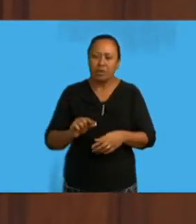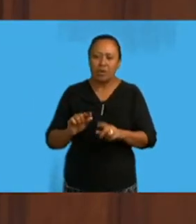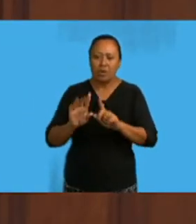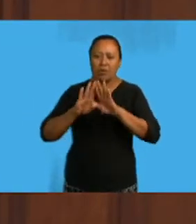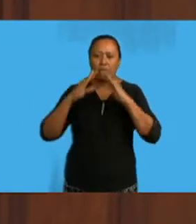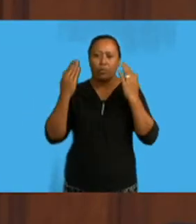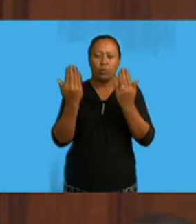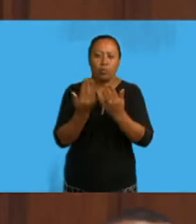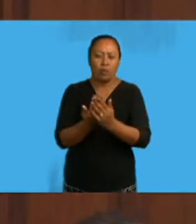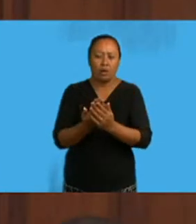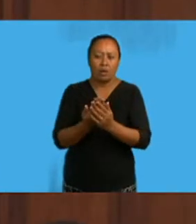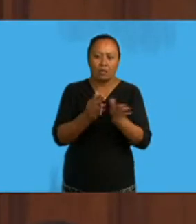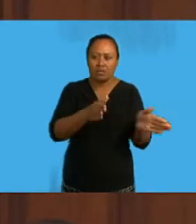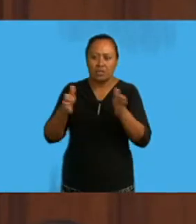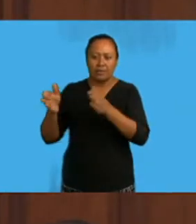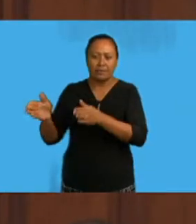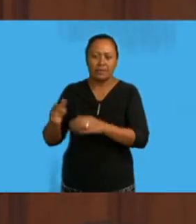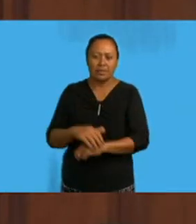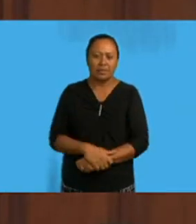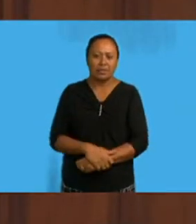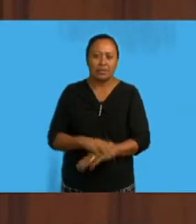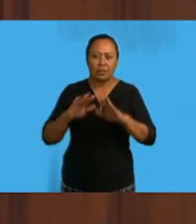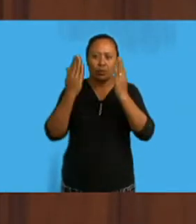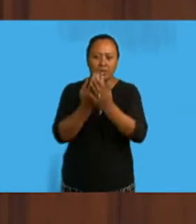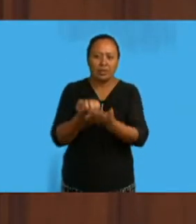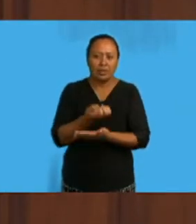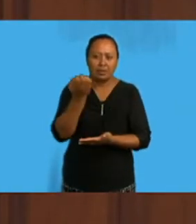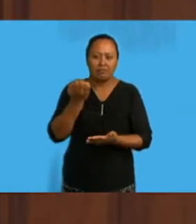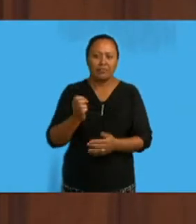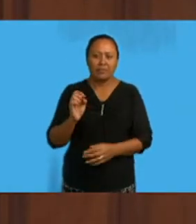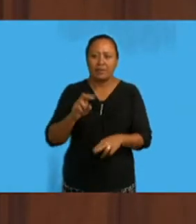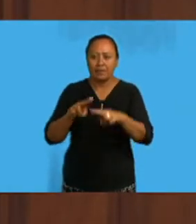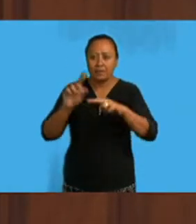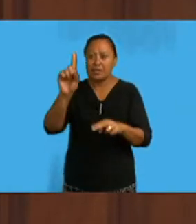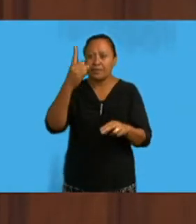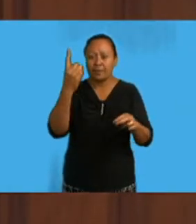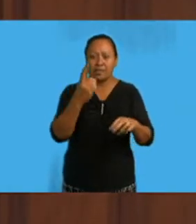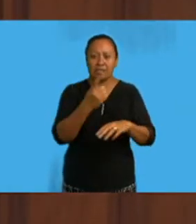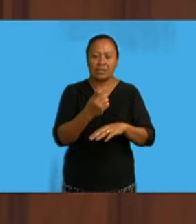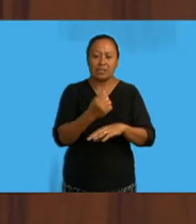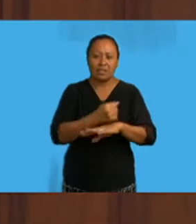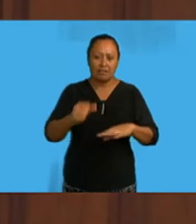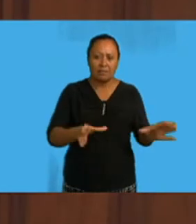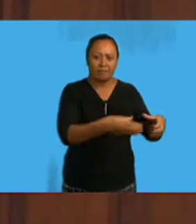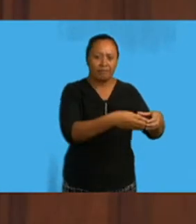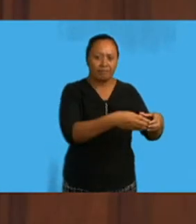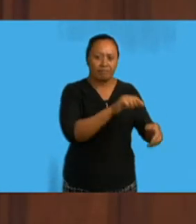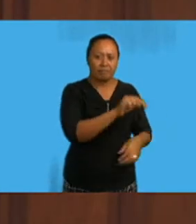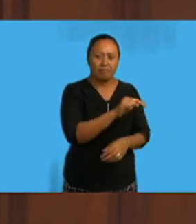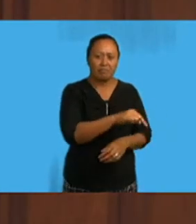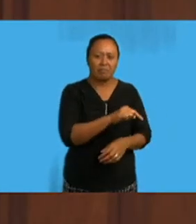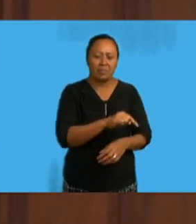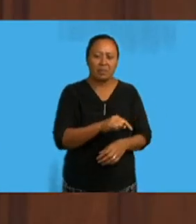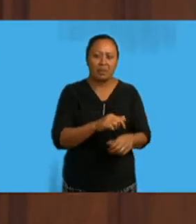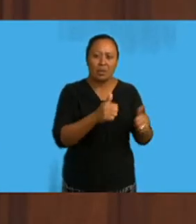to sustainable green and blue economies. Our Fiji First government is about establishing strong and sustainable resilience for every